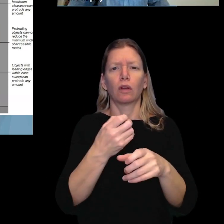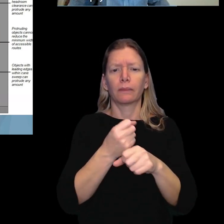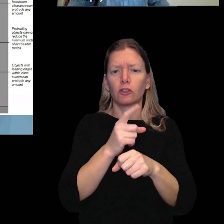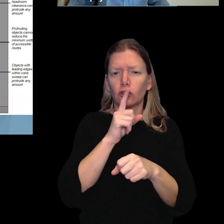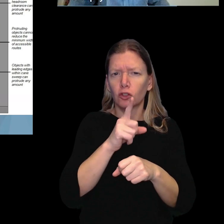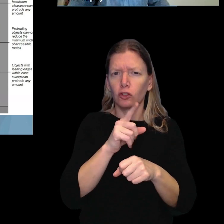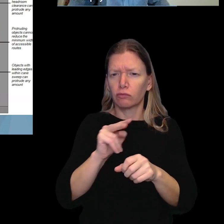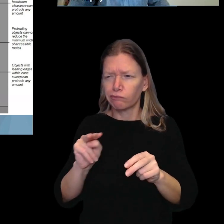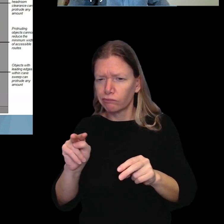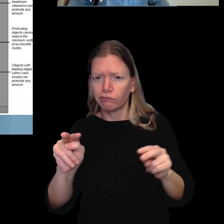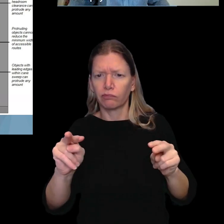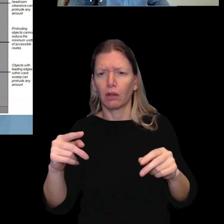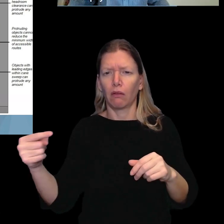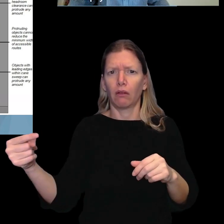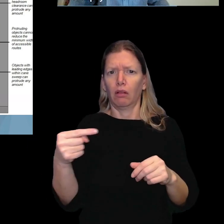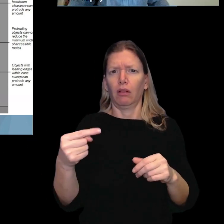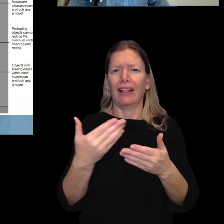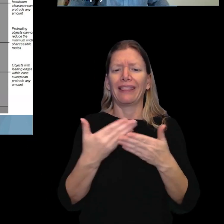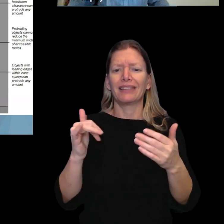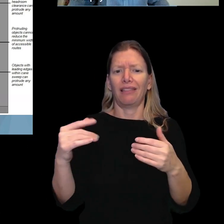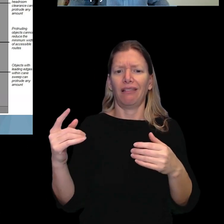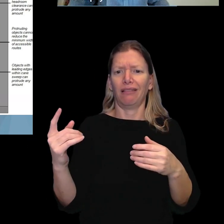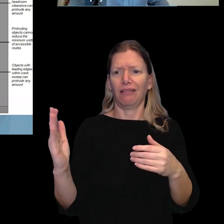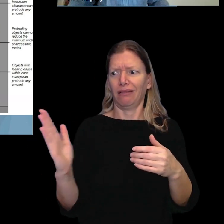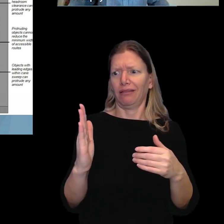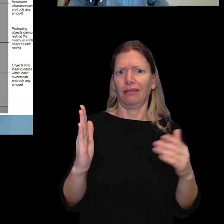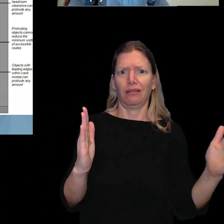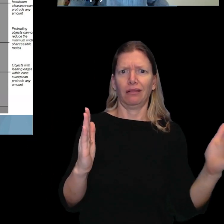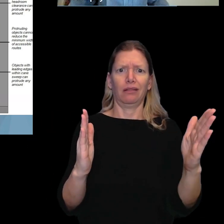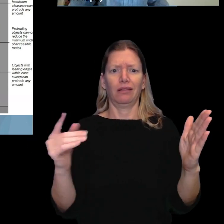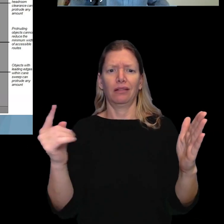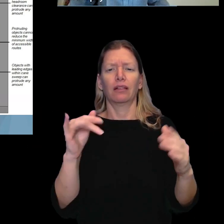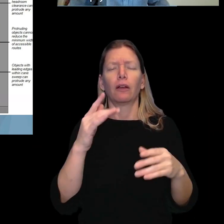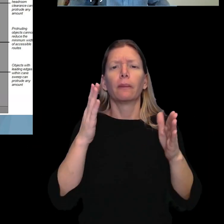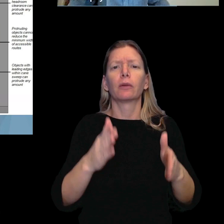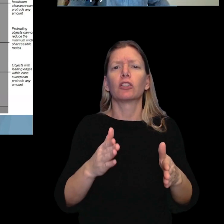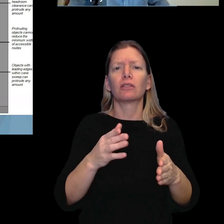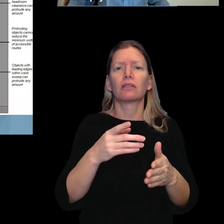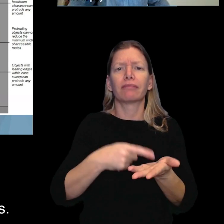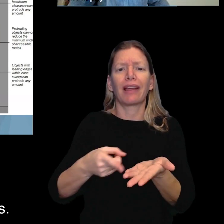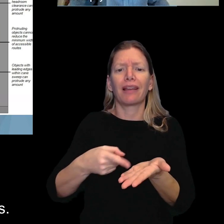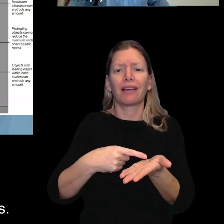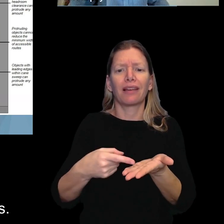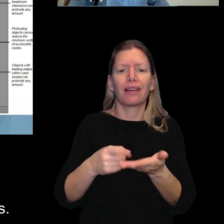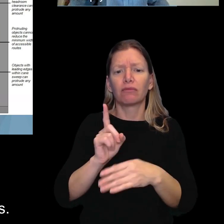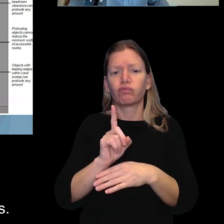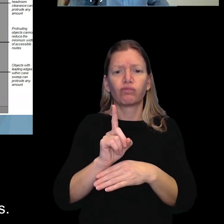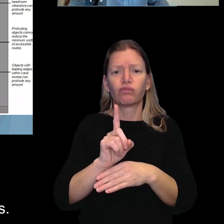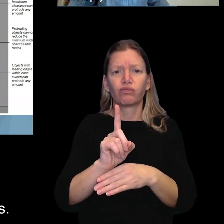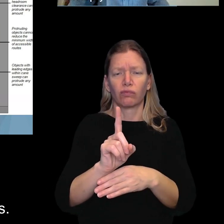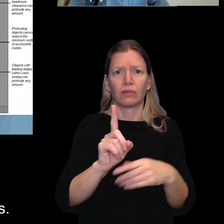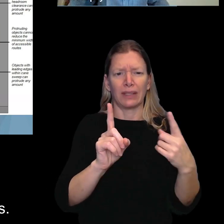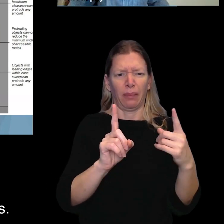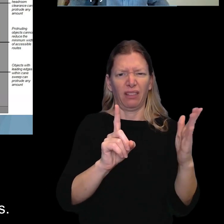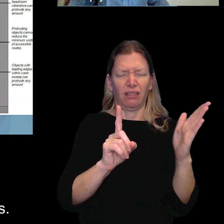is protruding objects. We want to make sure, especially that a person who is using a cane will be able to detect